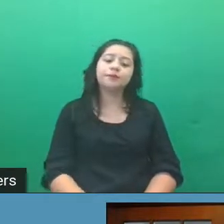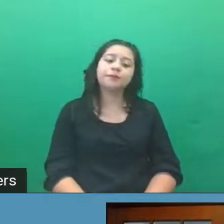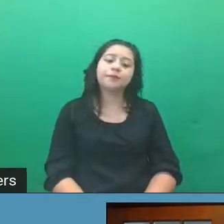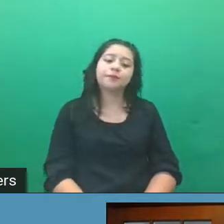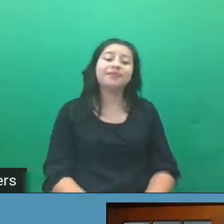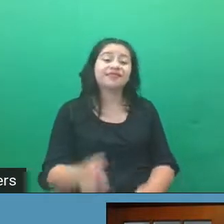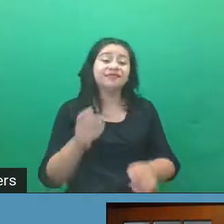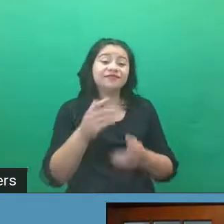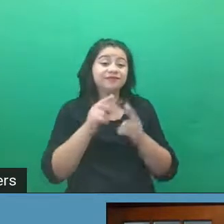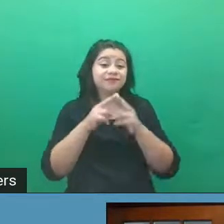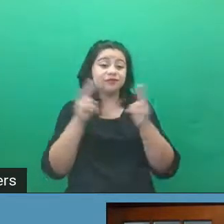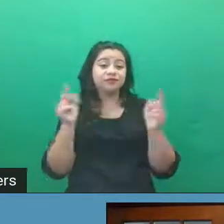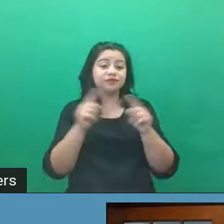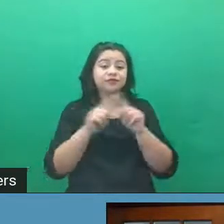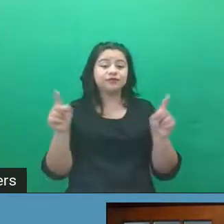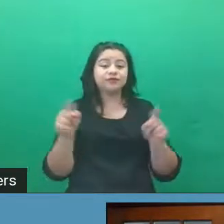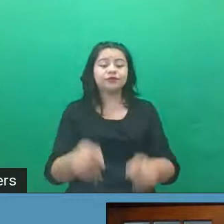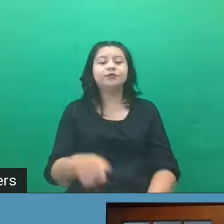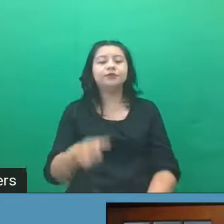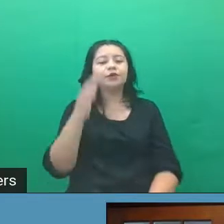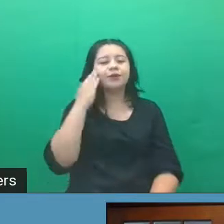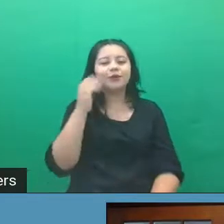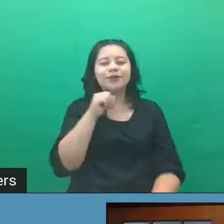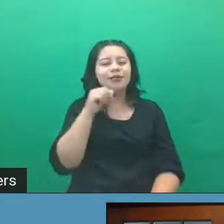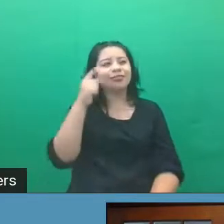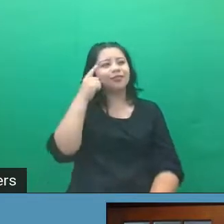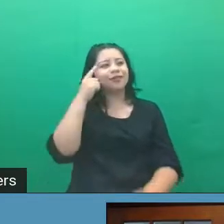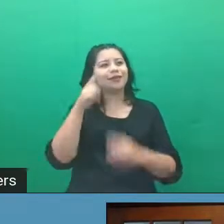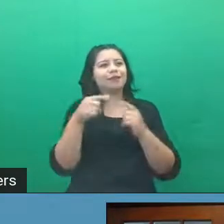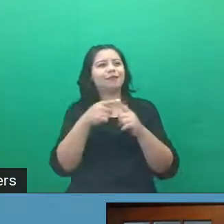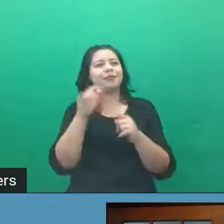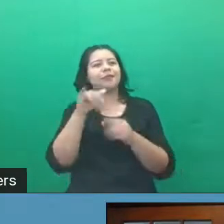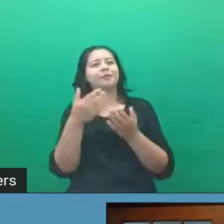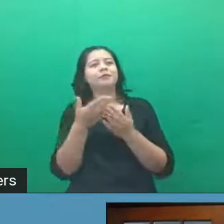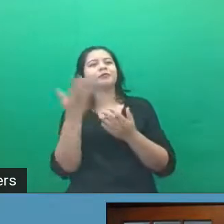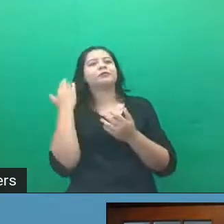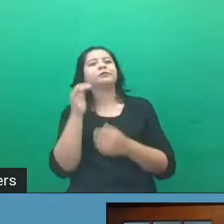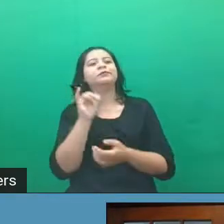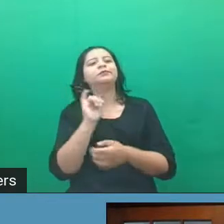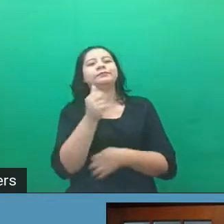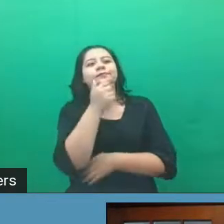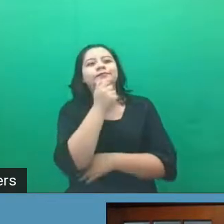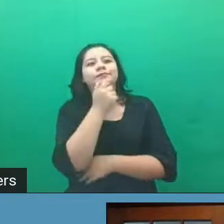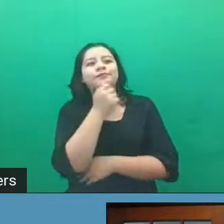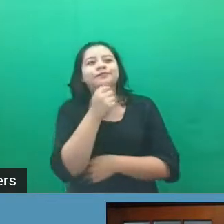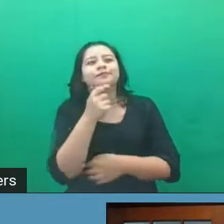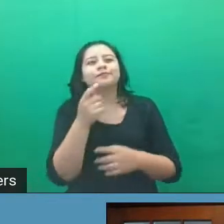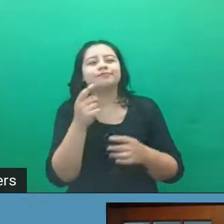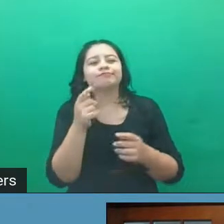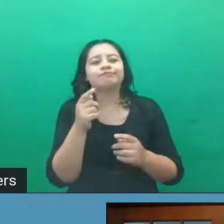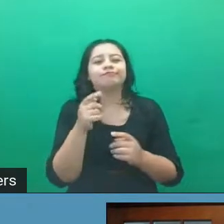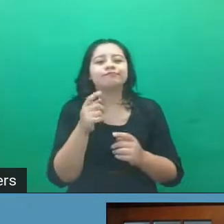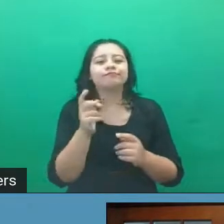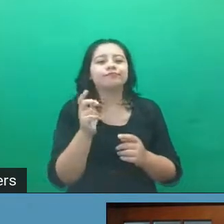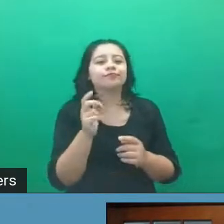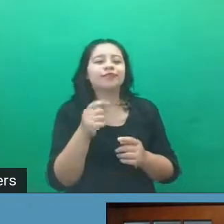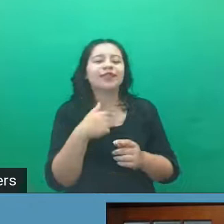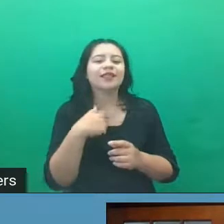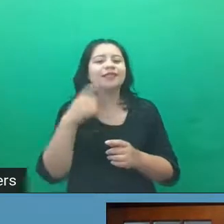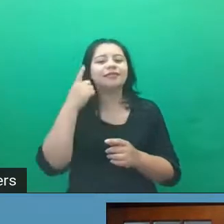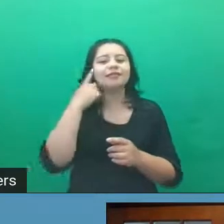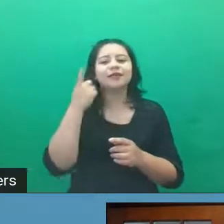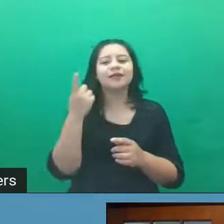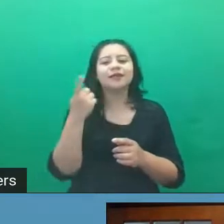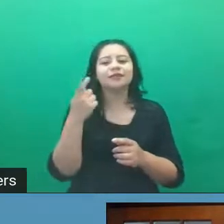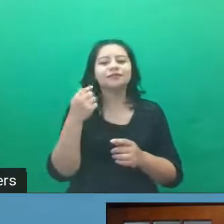is different. And I haven't really thought about that. It's rare that I've done something that I think within,